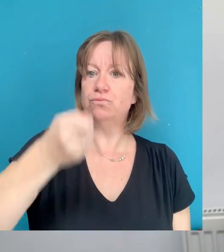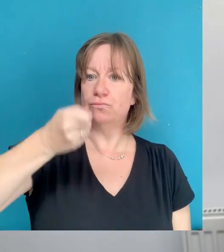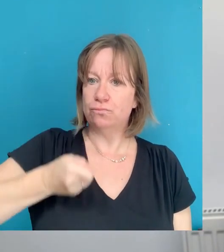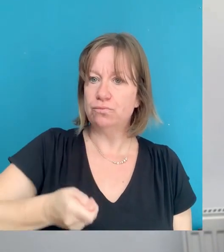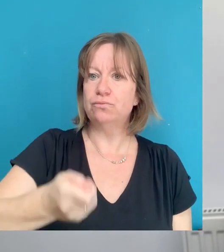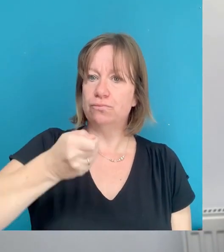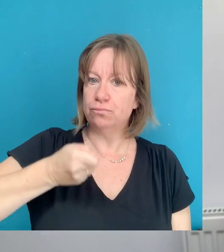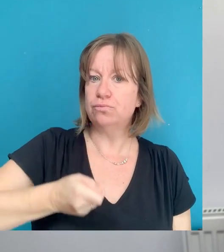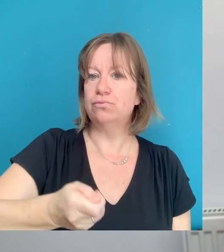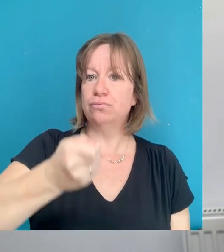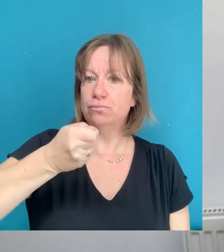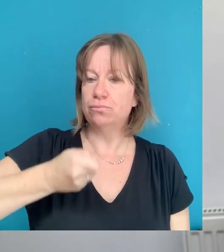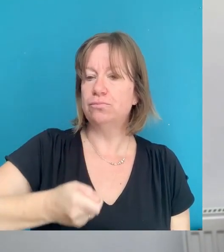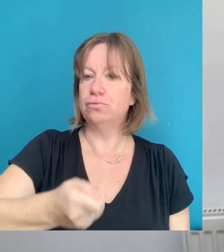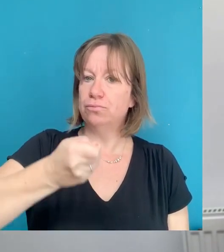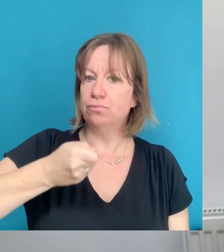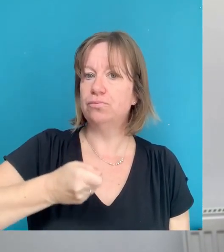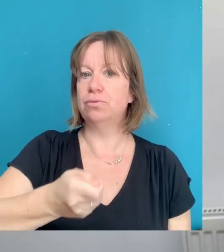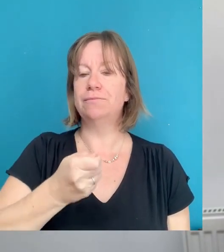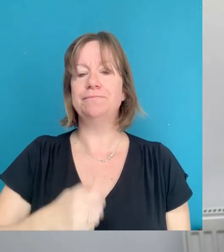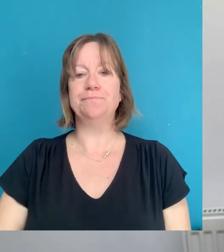when the printing plate